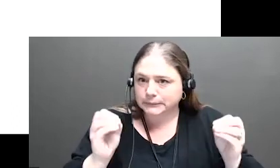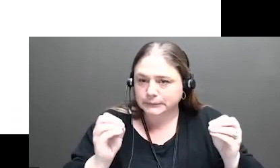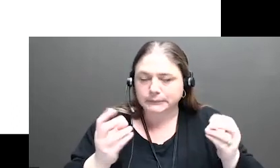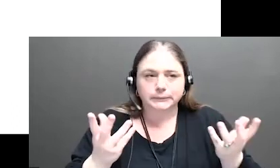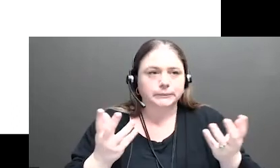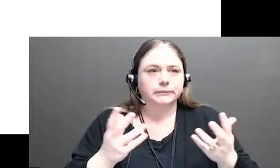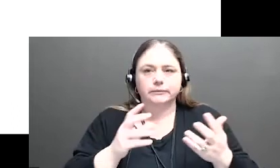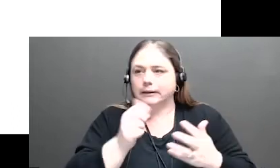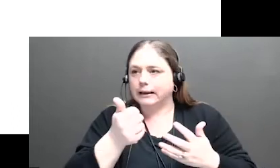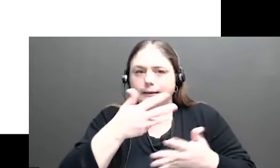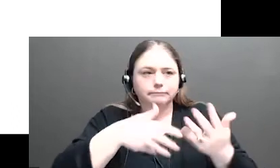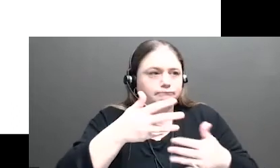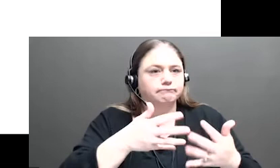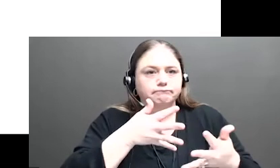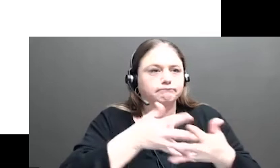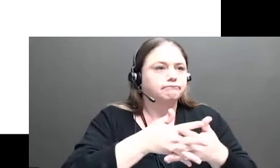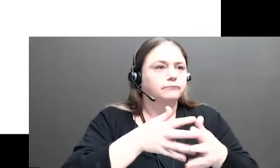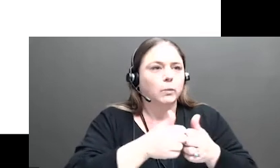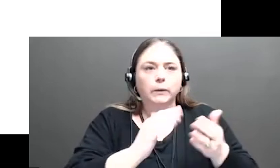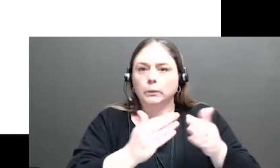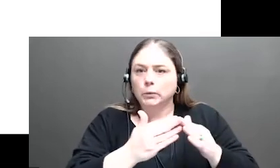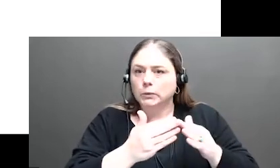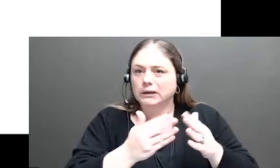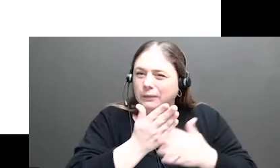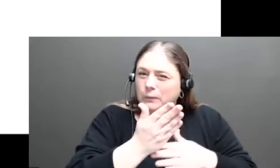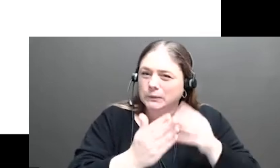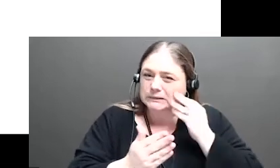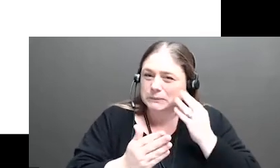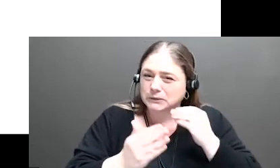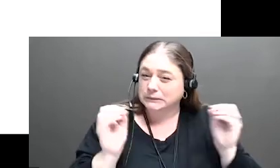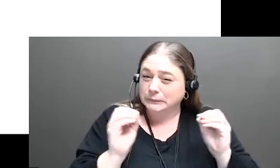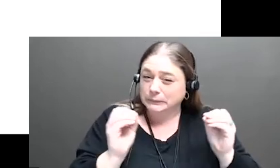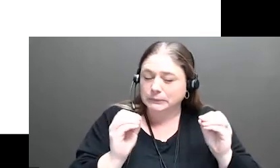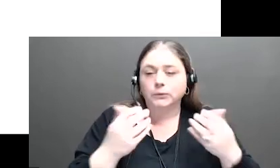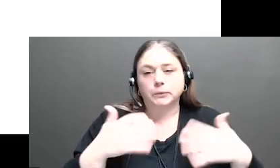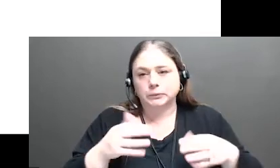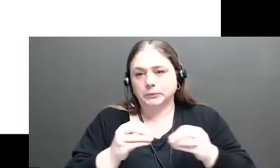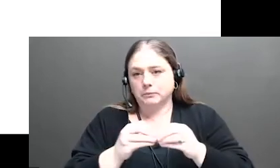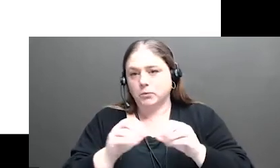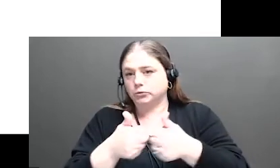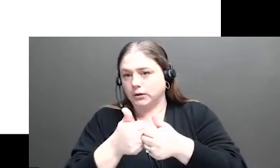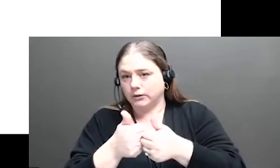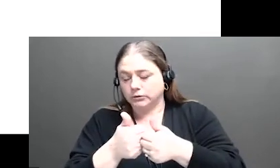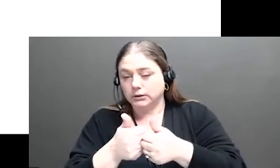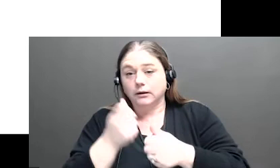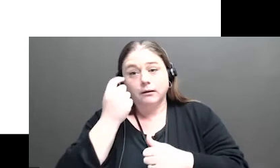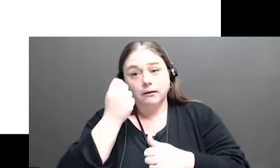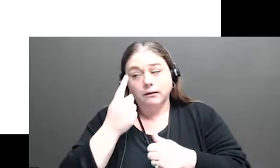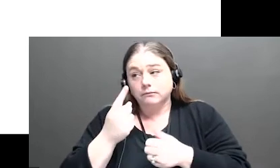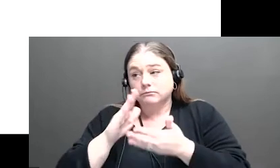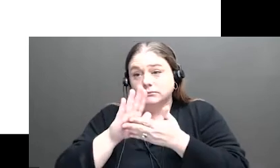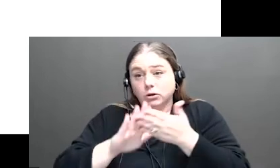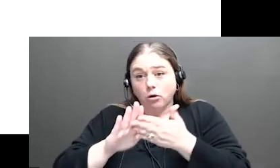socially integrated experience whatsoever. I can highlight that there are some programs at the college level,